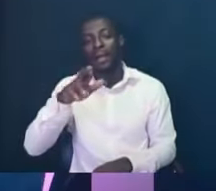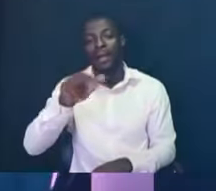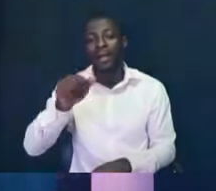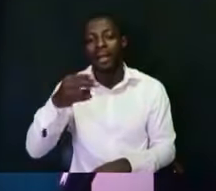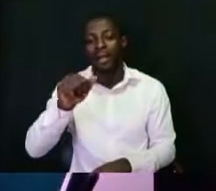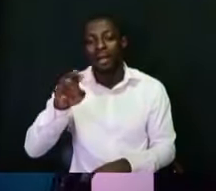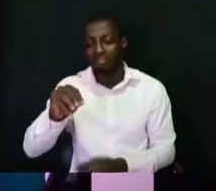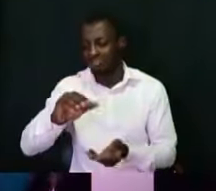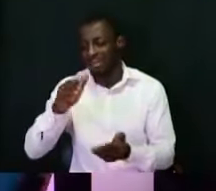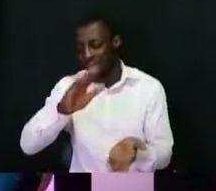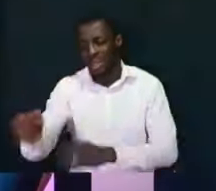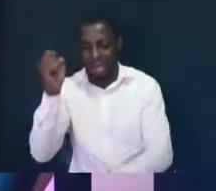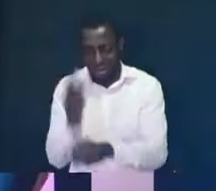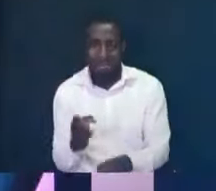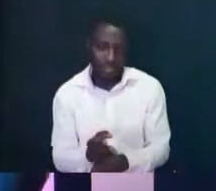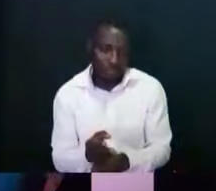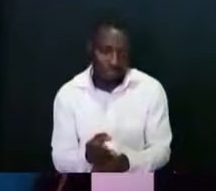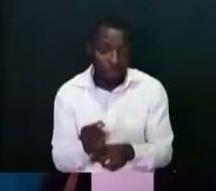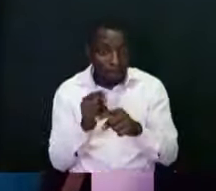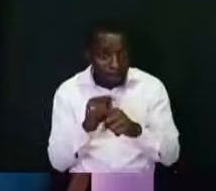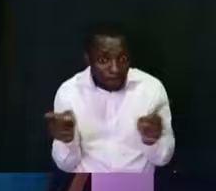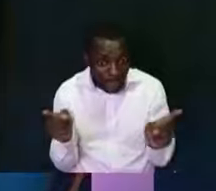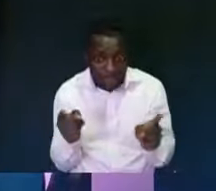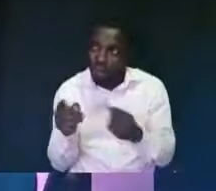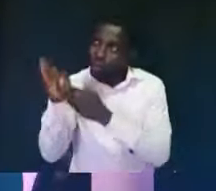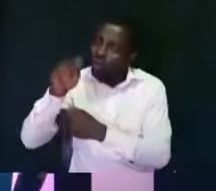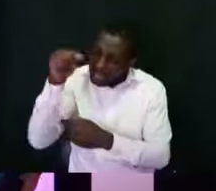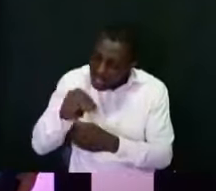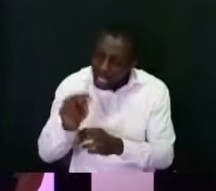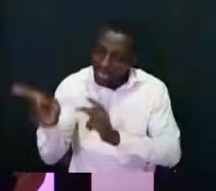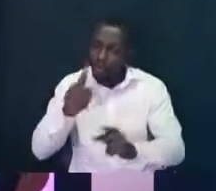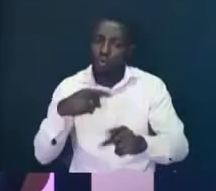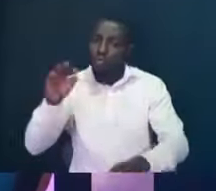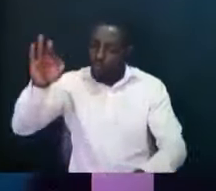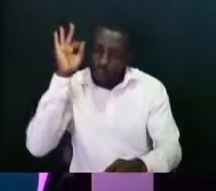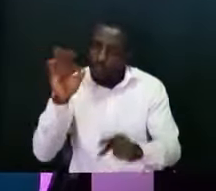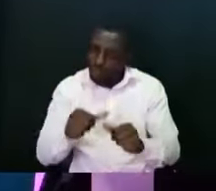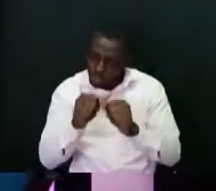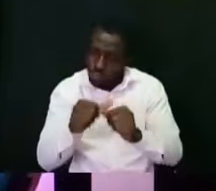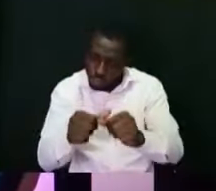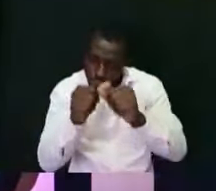Nanso, who carry this gospel message fearlessly,